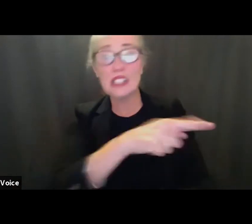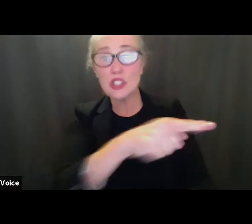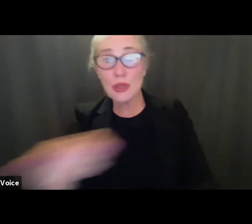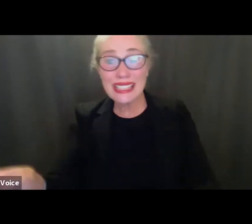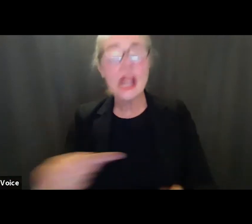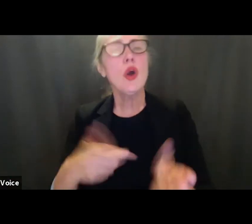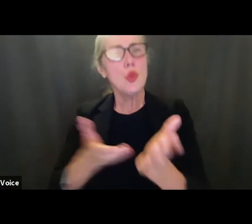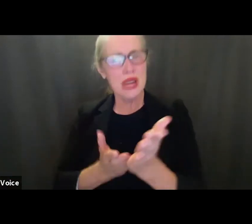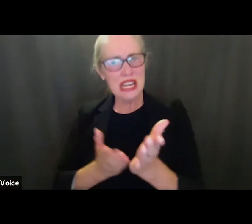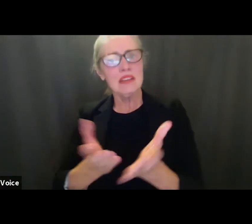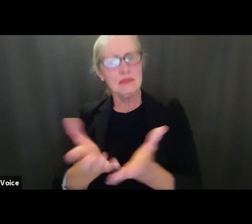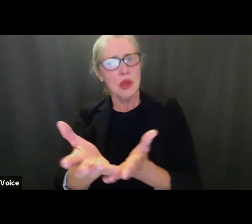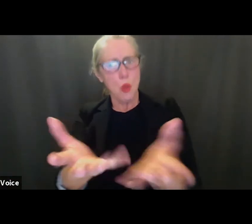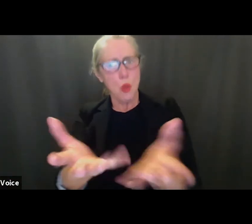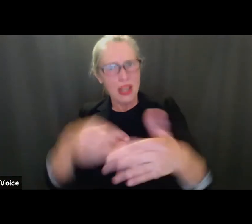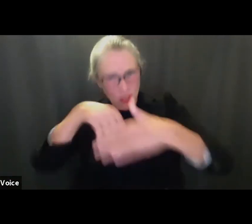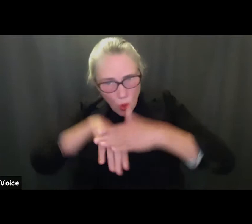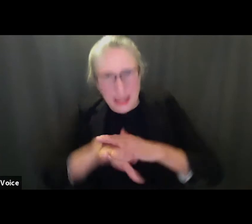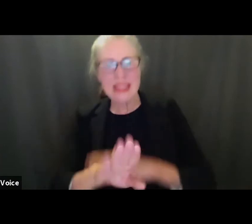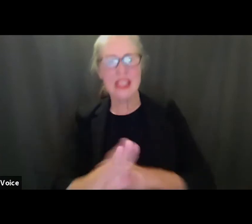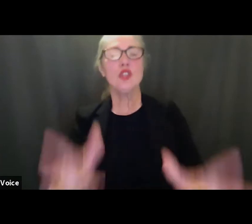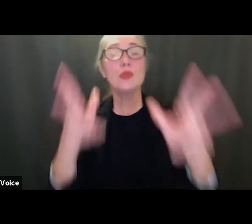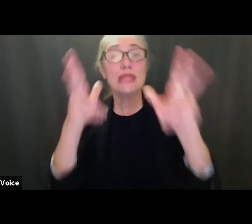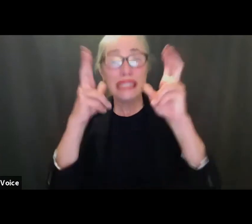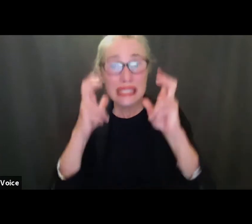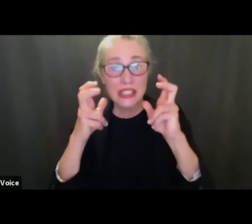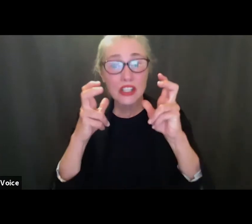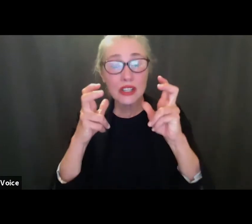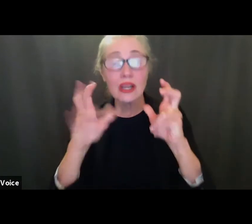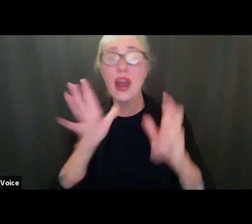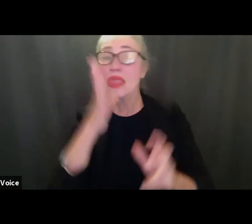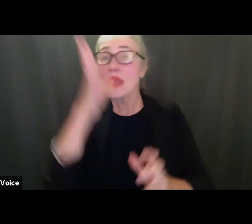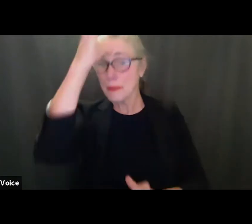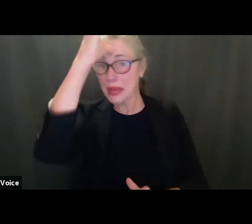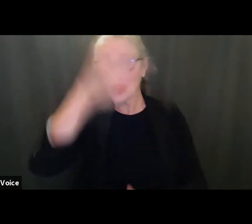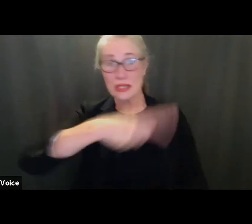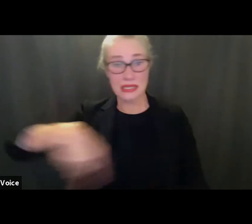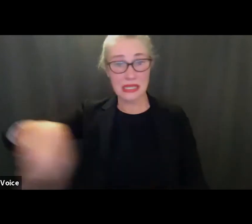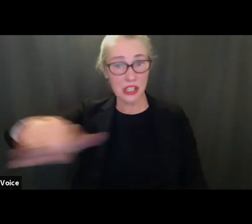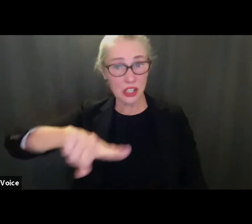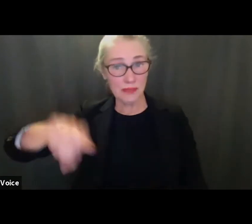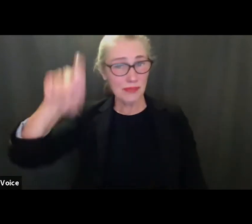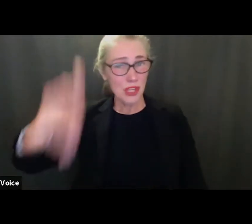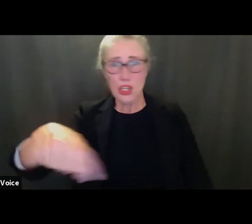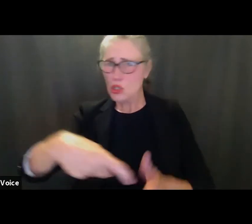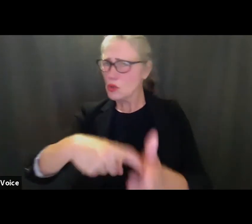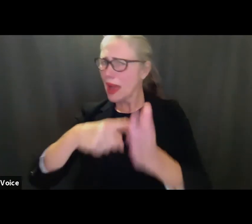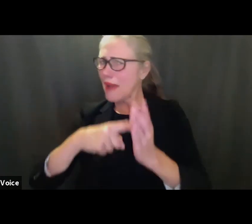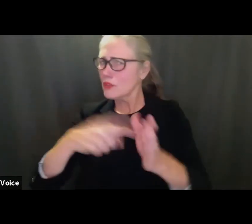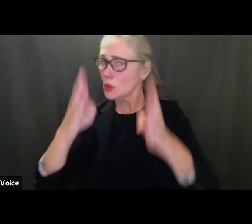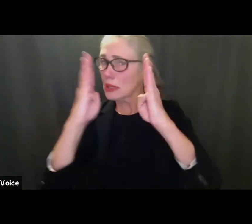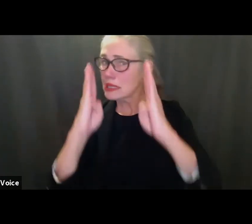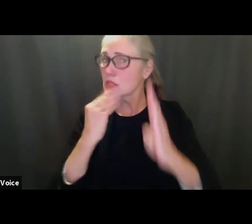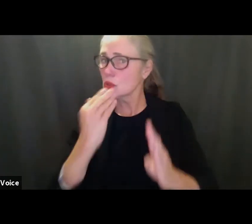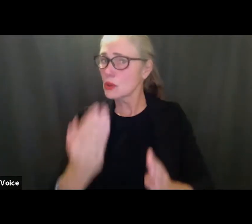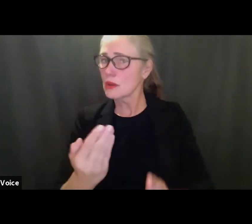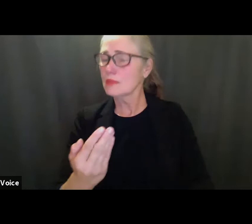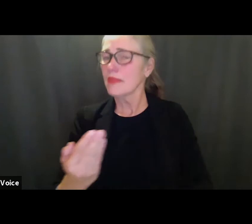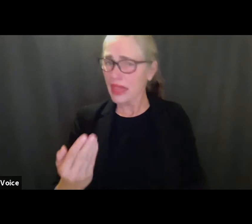deserve the right to be in there so that you can hear us parents. You have to listen to us. Thank you.